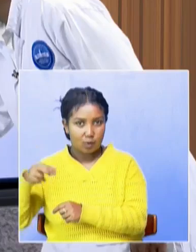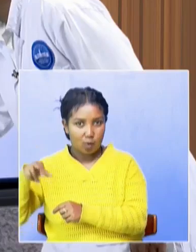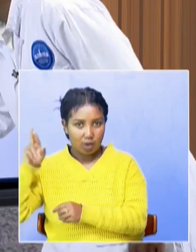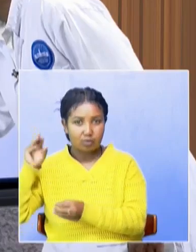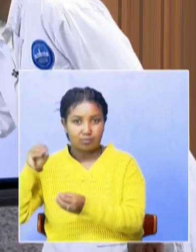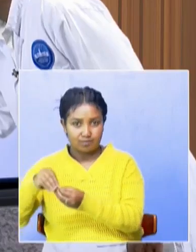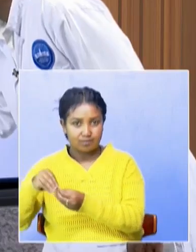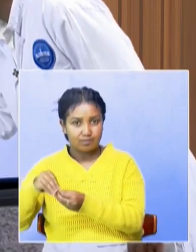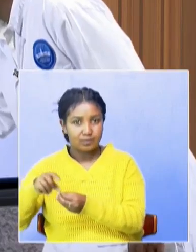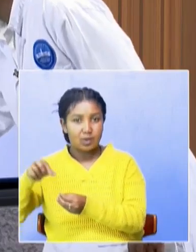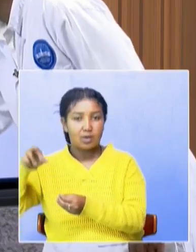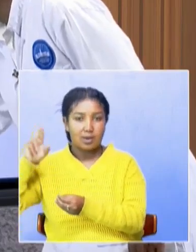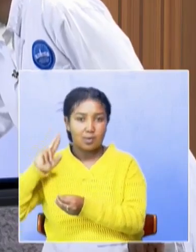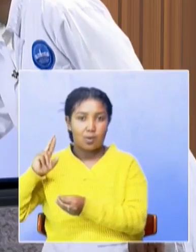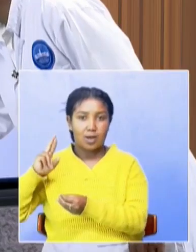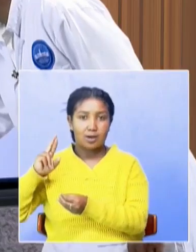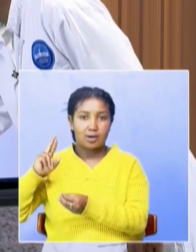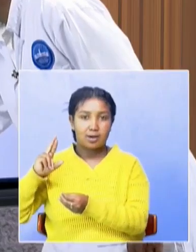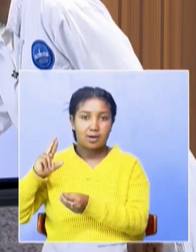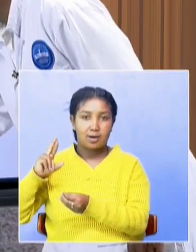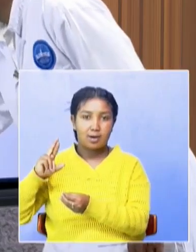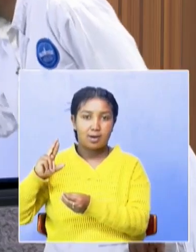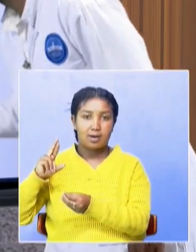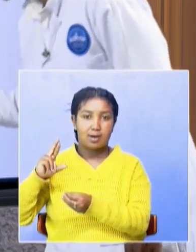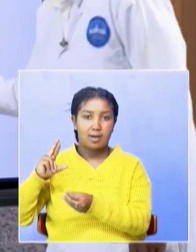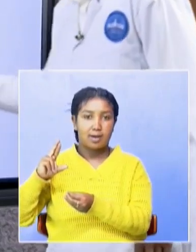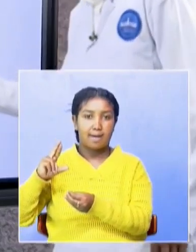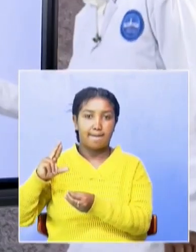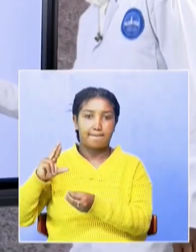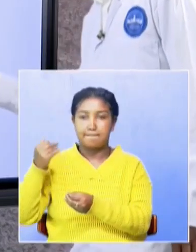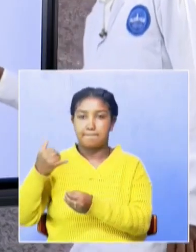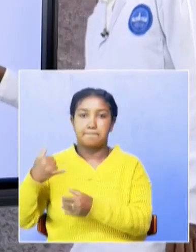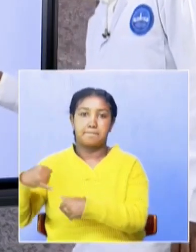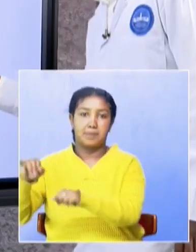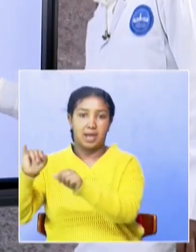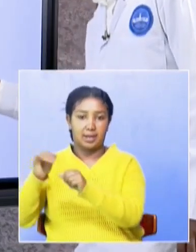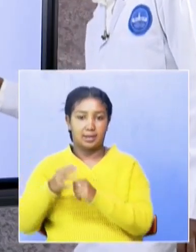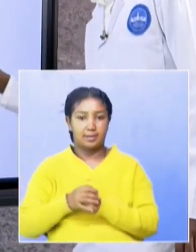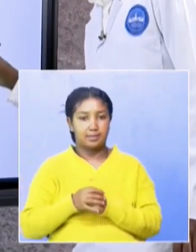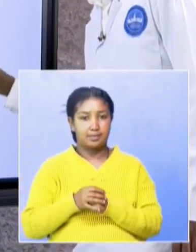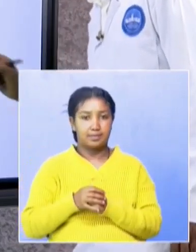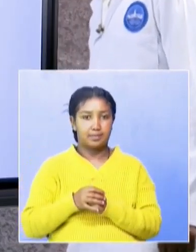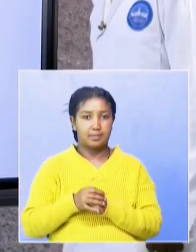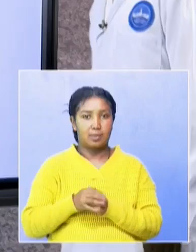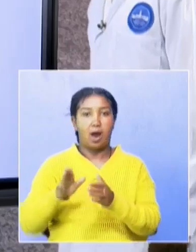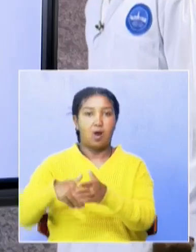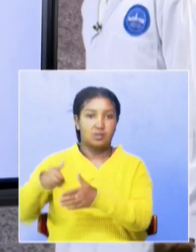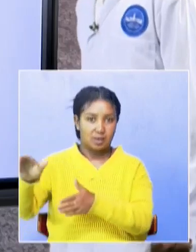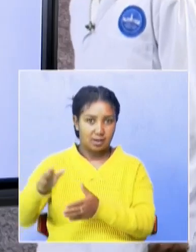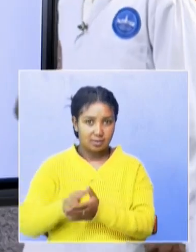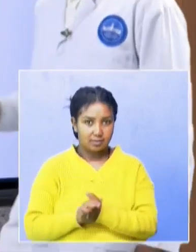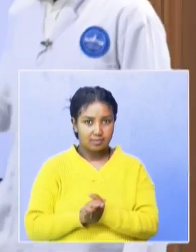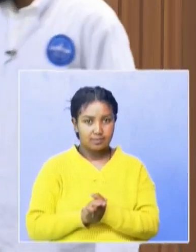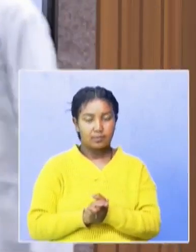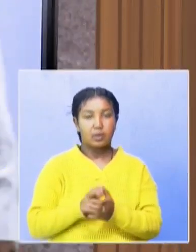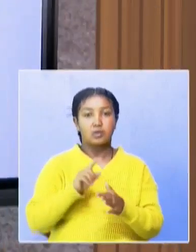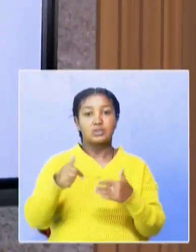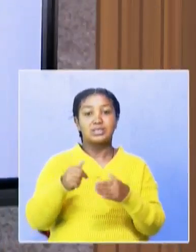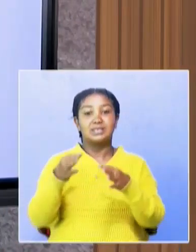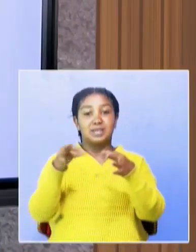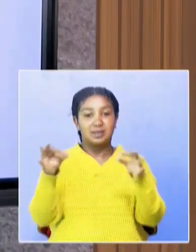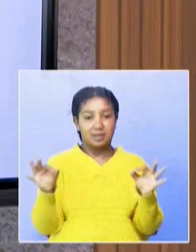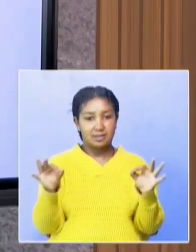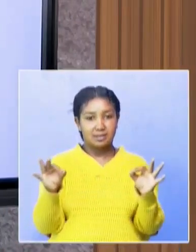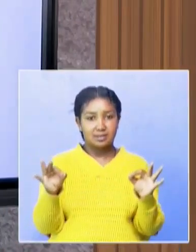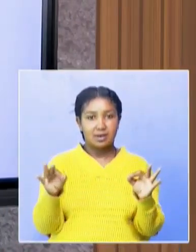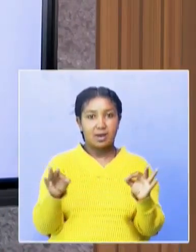here. Our friends were playing outside. So in this